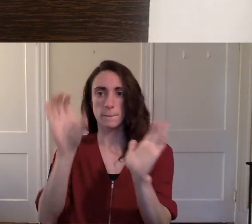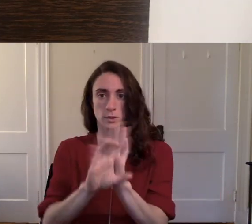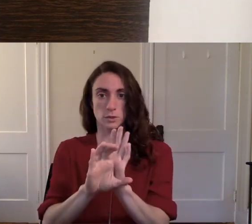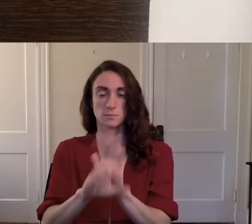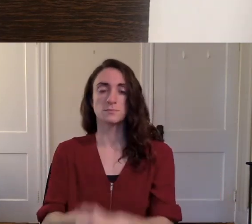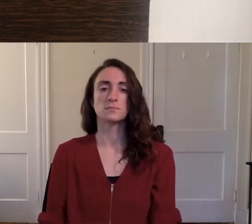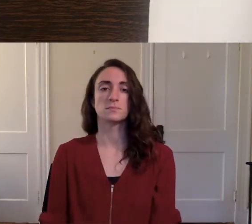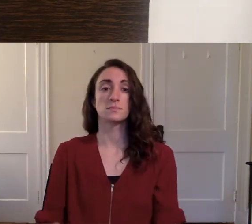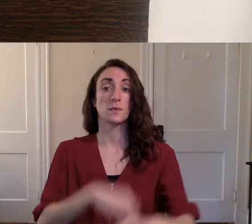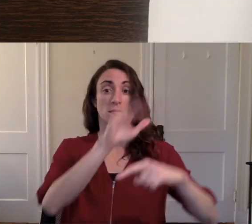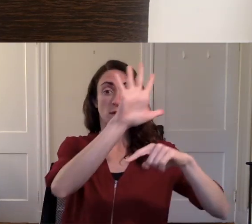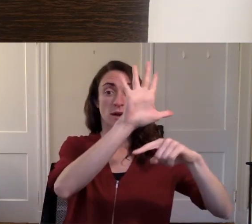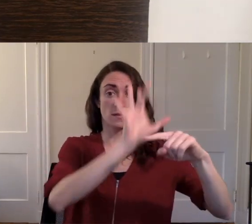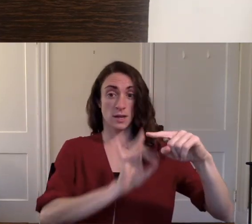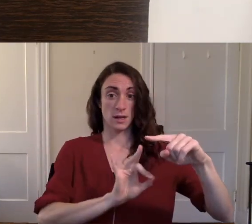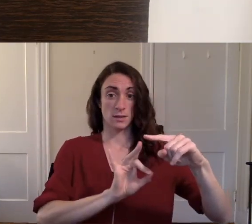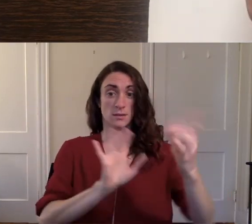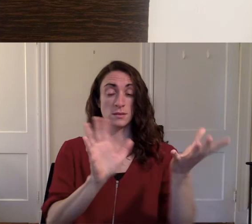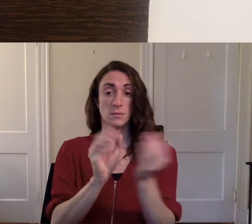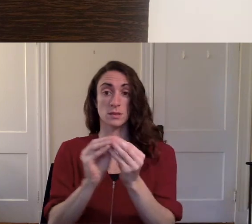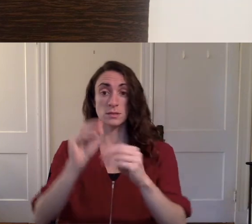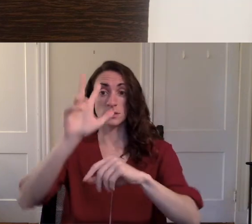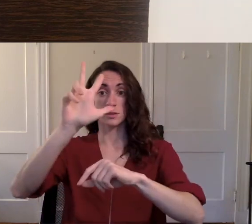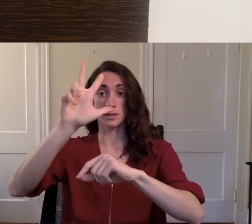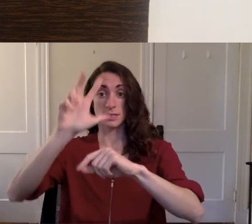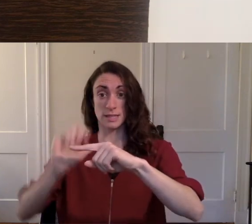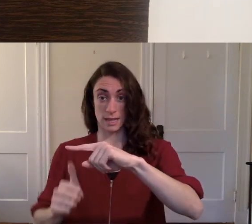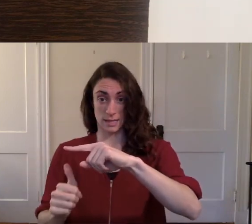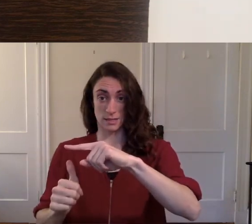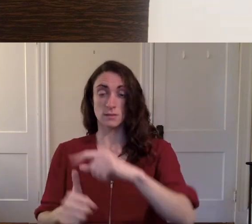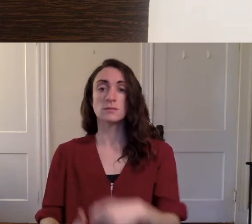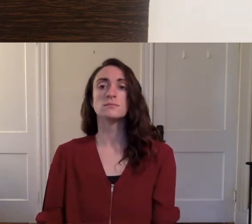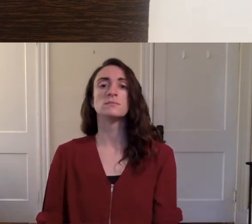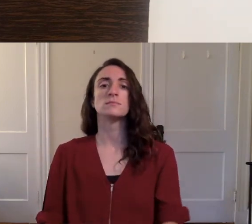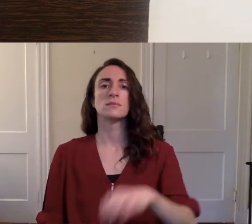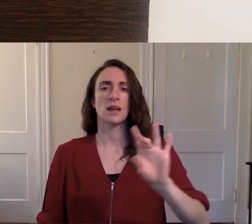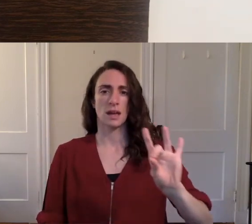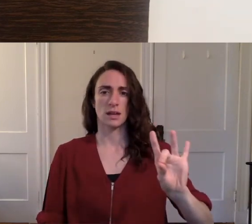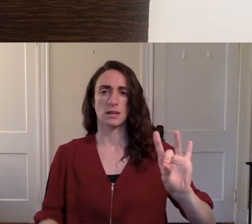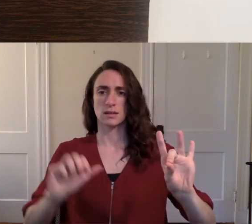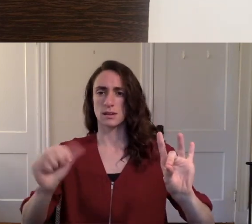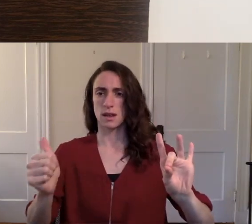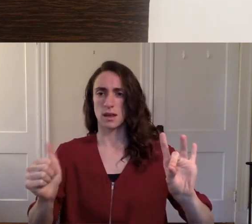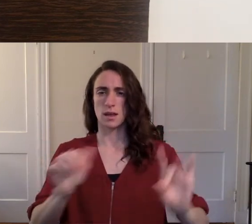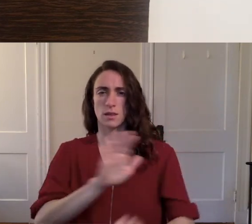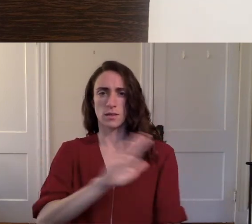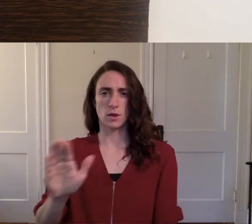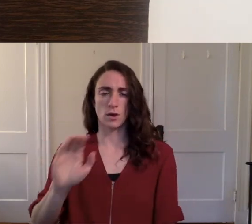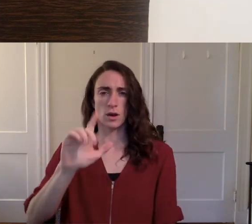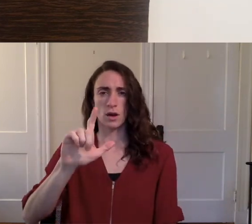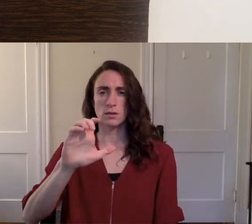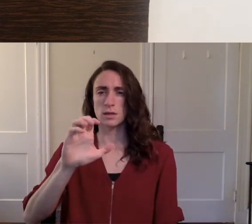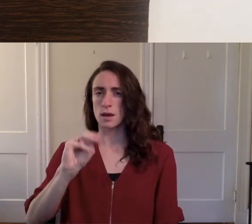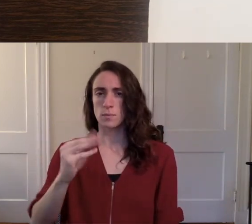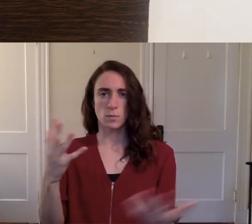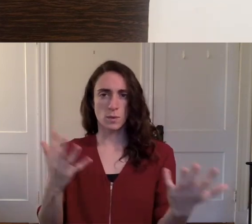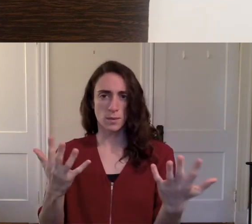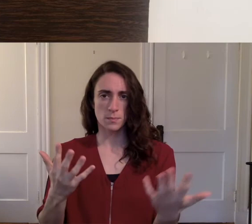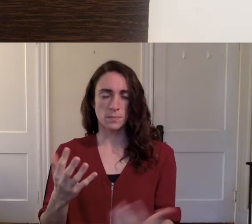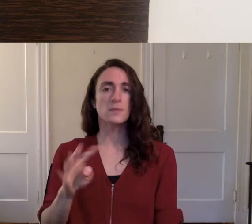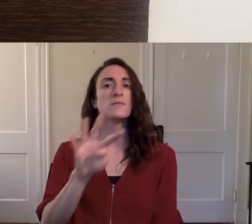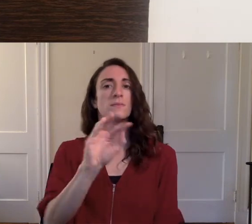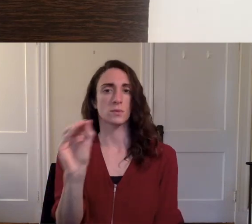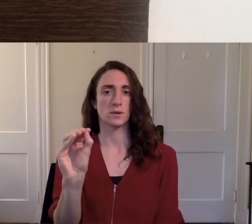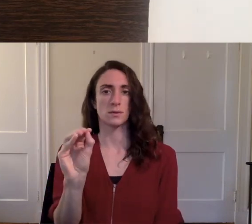unlike denominators and try to solve it without drawing a picture. So we've got 5/8 plus 3/10. So what is the least